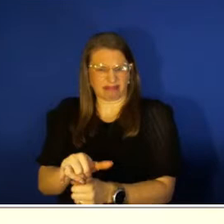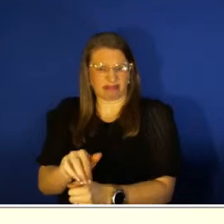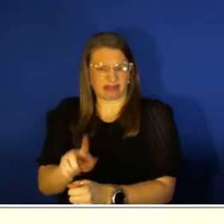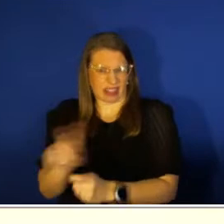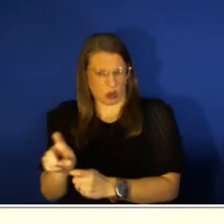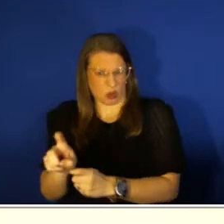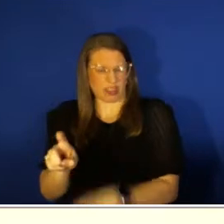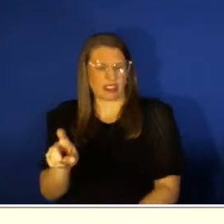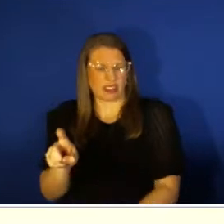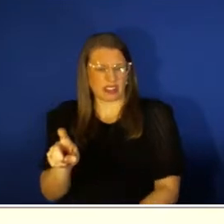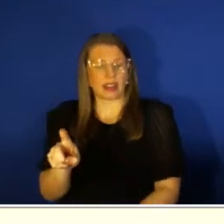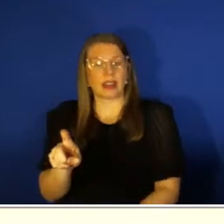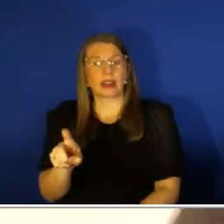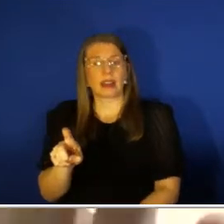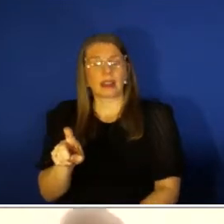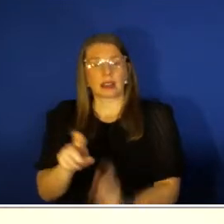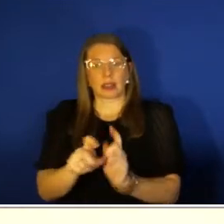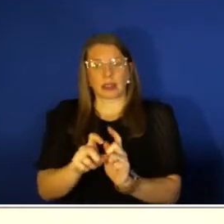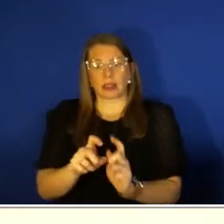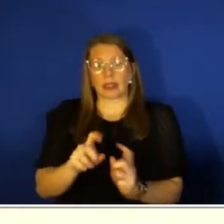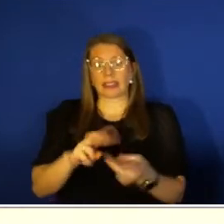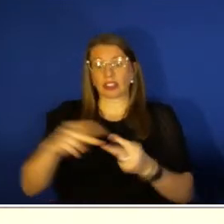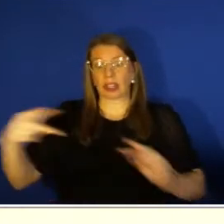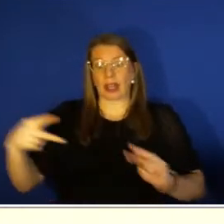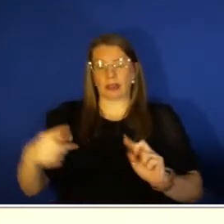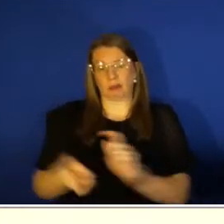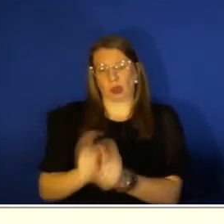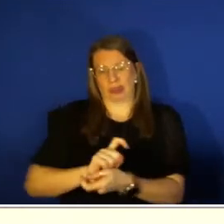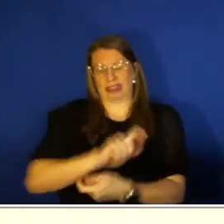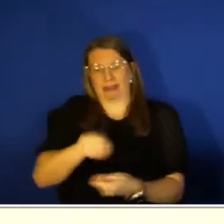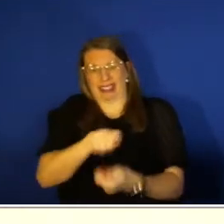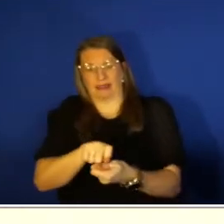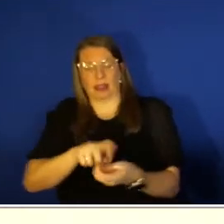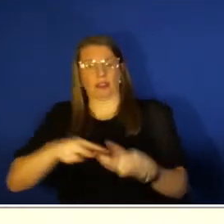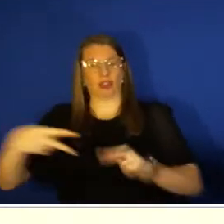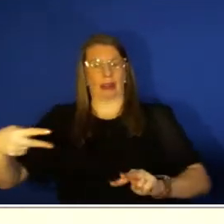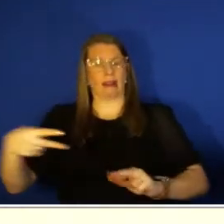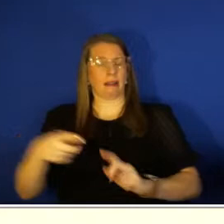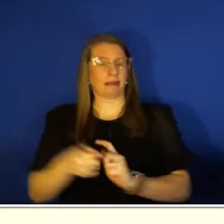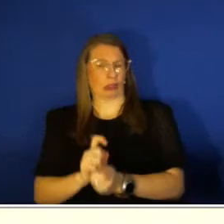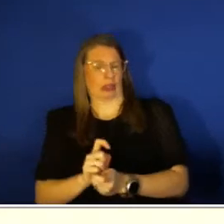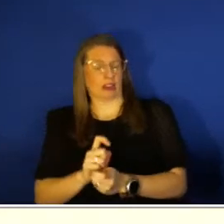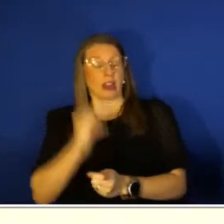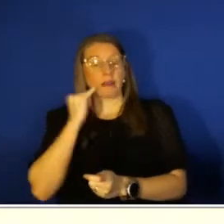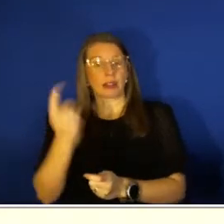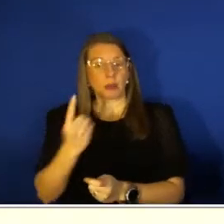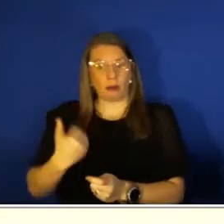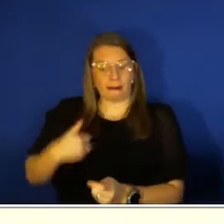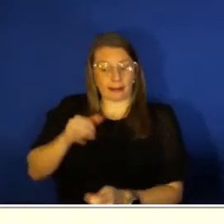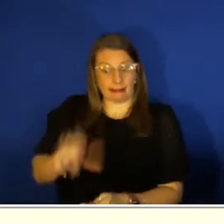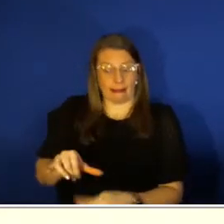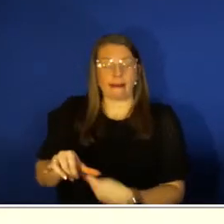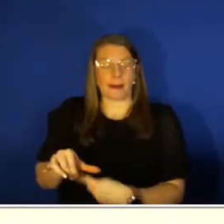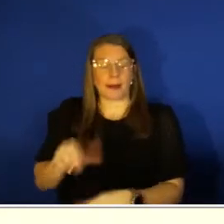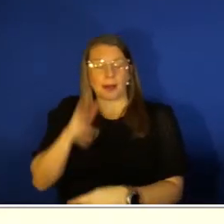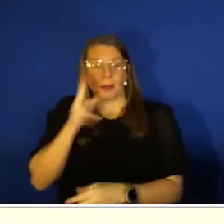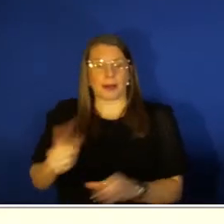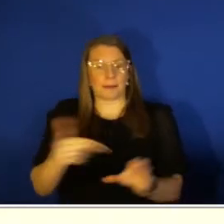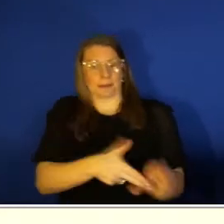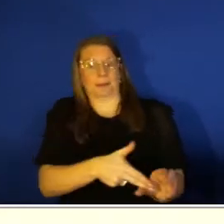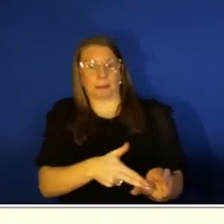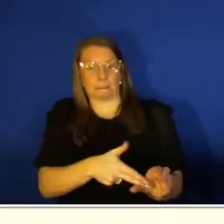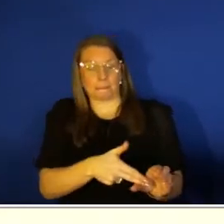a genetic mutation, a specific genetic mutation that we look for. And if somebody has that, we enroll them in